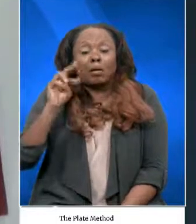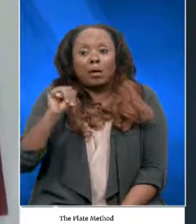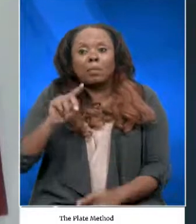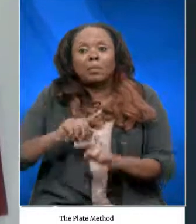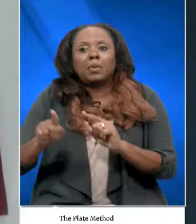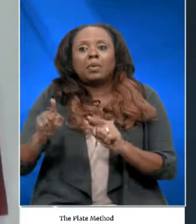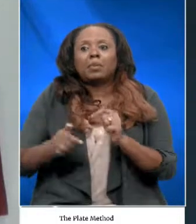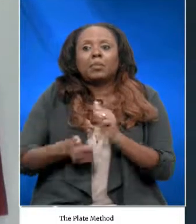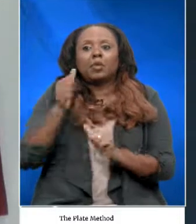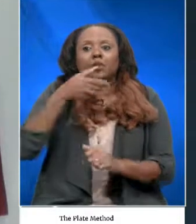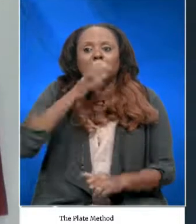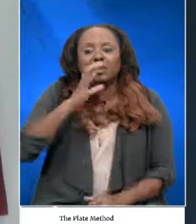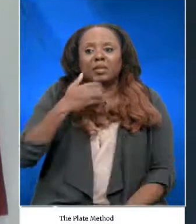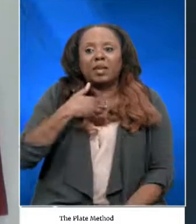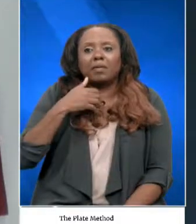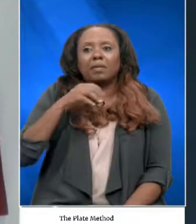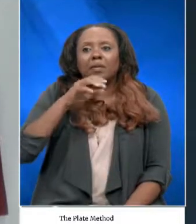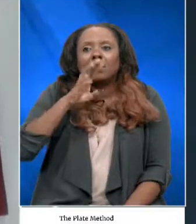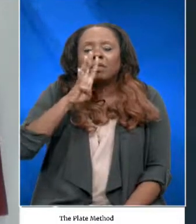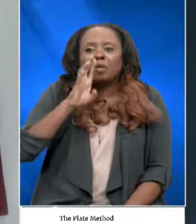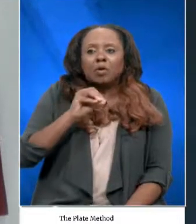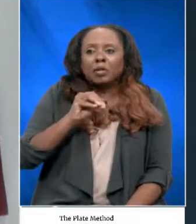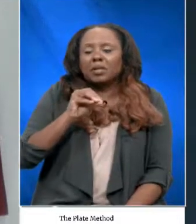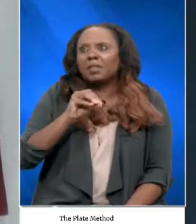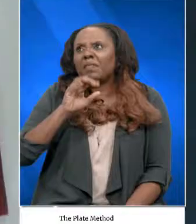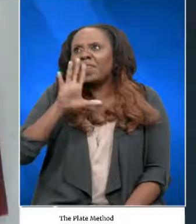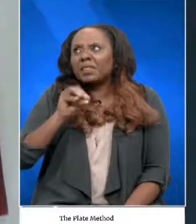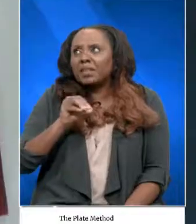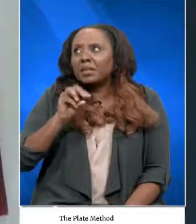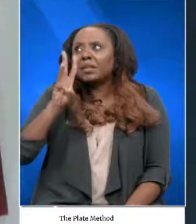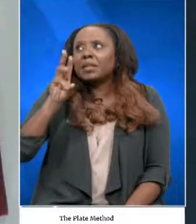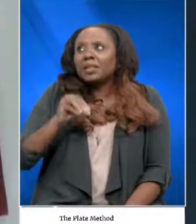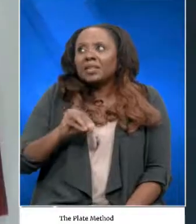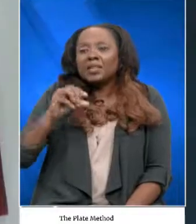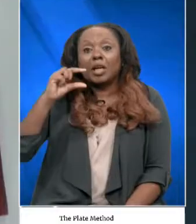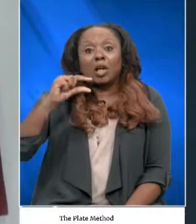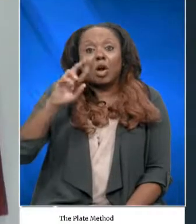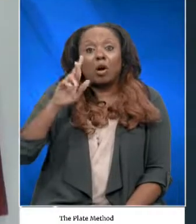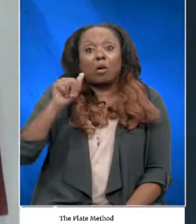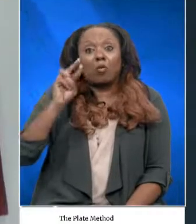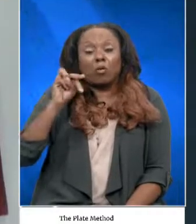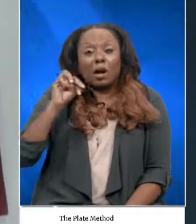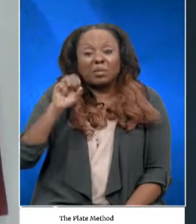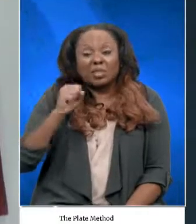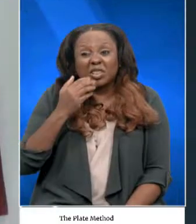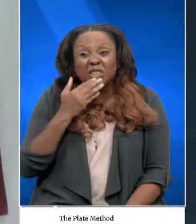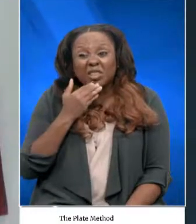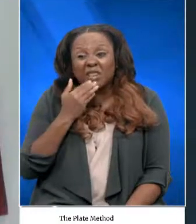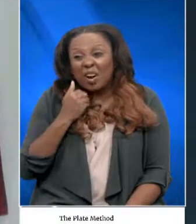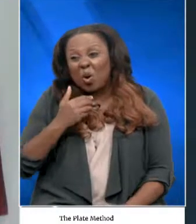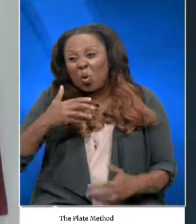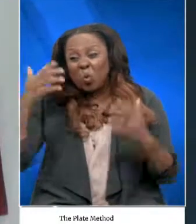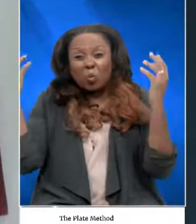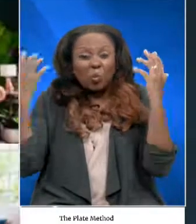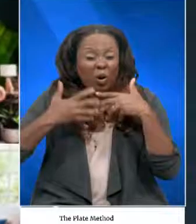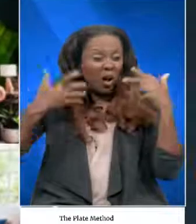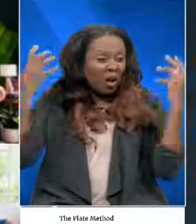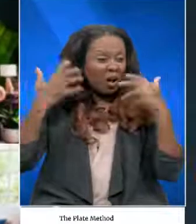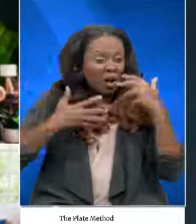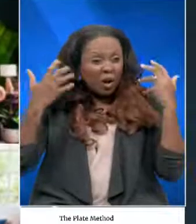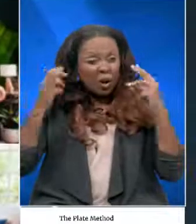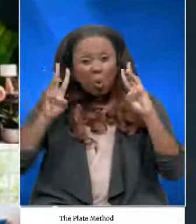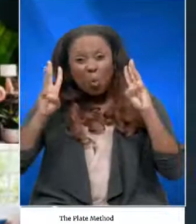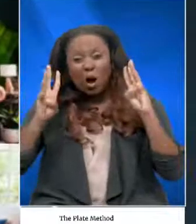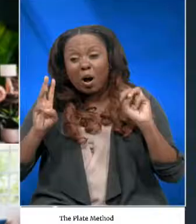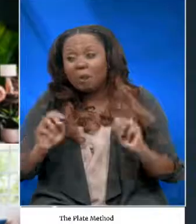least 40 to 50 to 60 to 70 grams of sugar, the average soft drink. I suppose you could